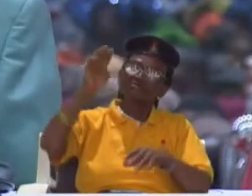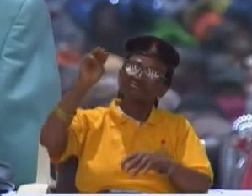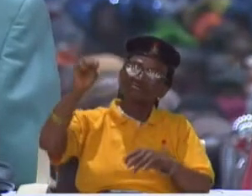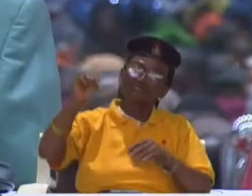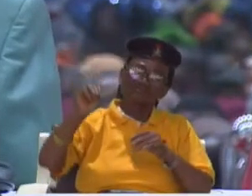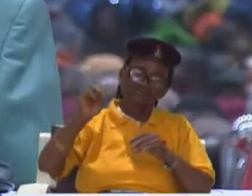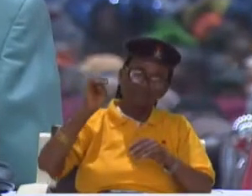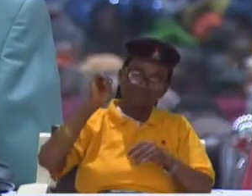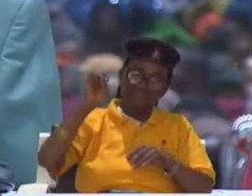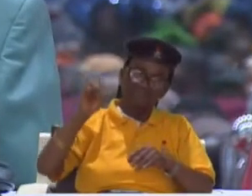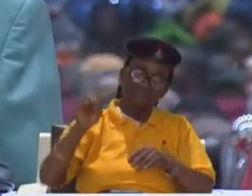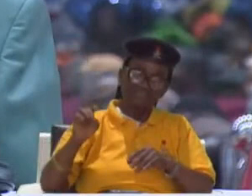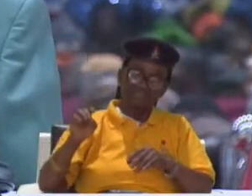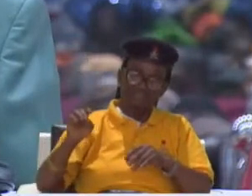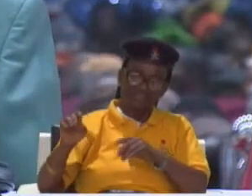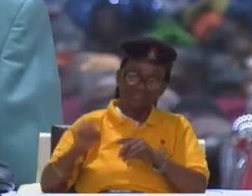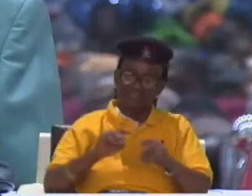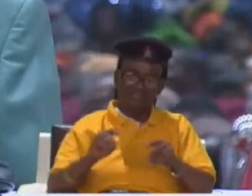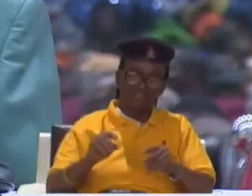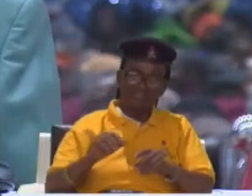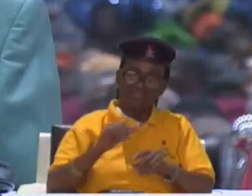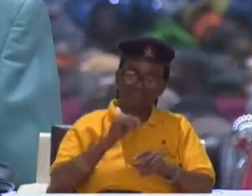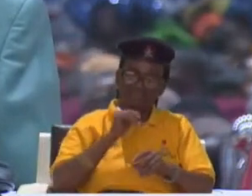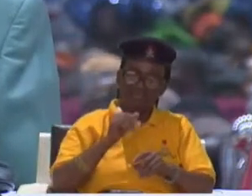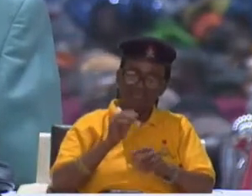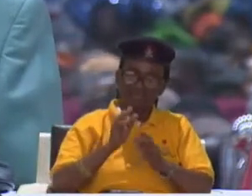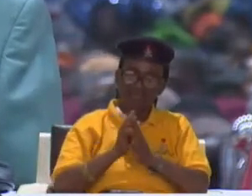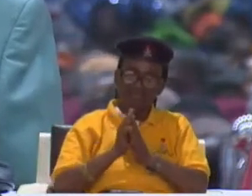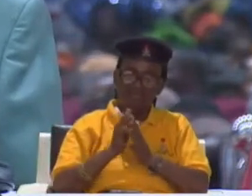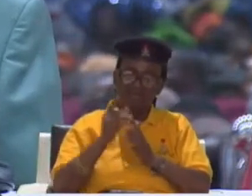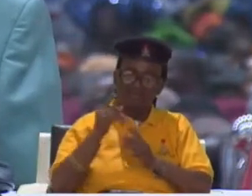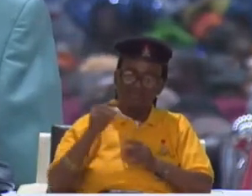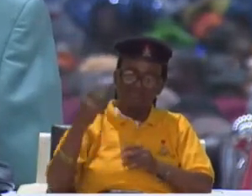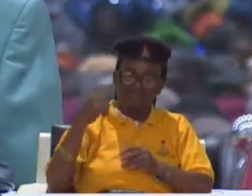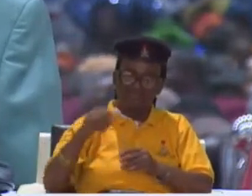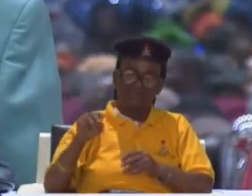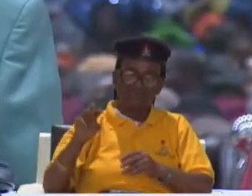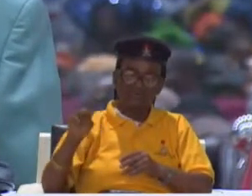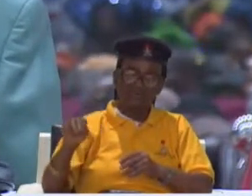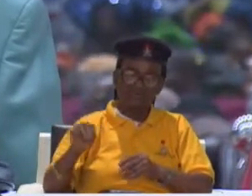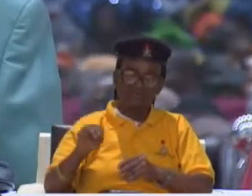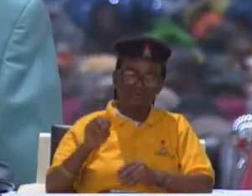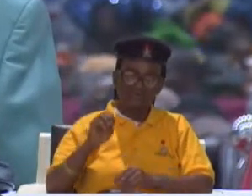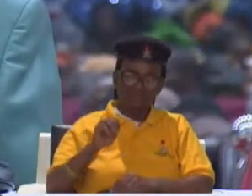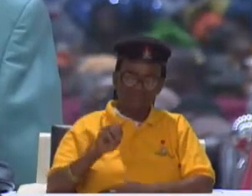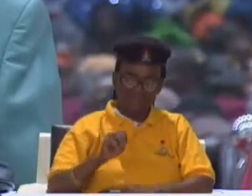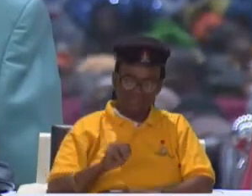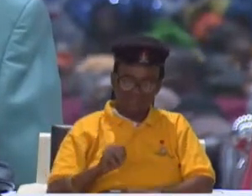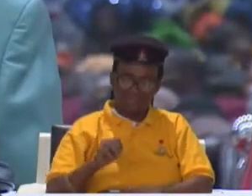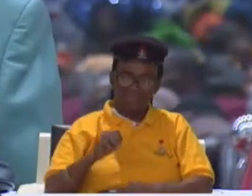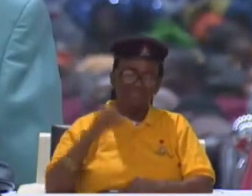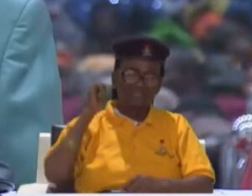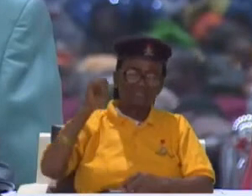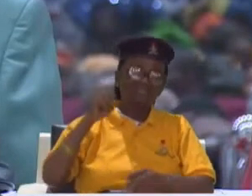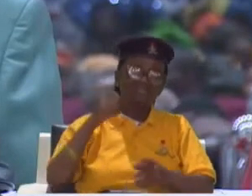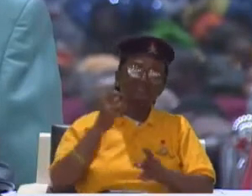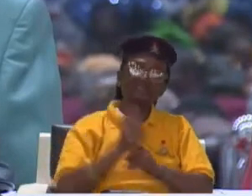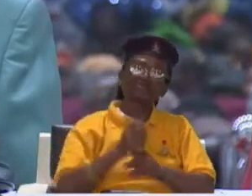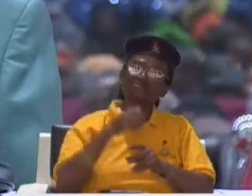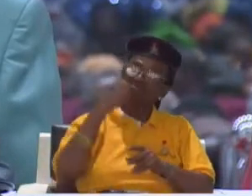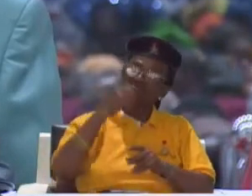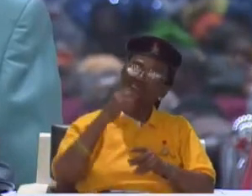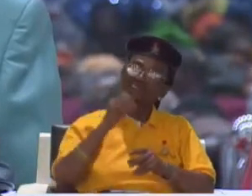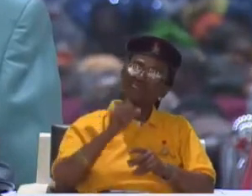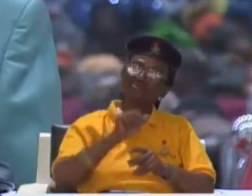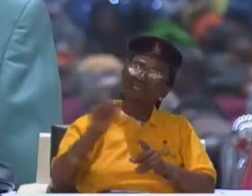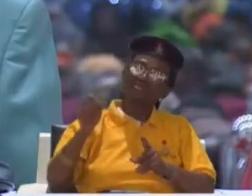He didn't pray for him. He spoke a word.